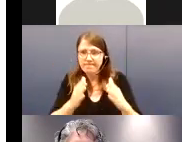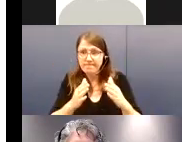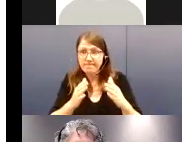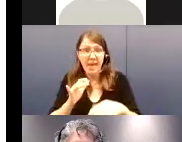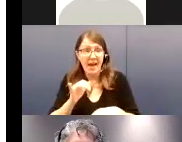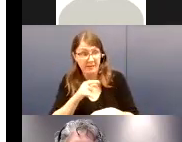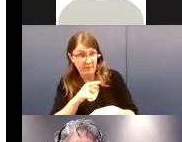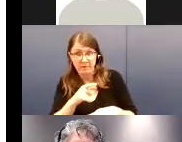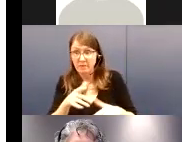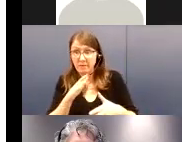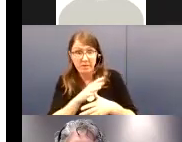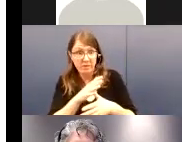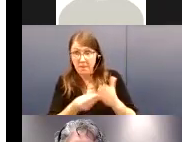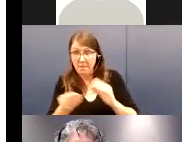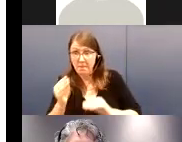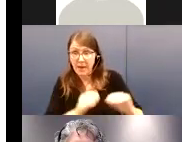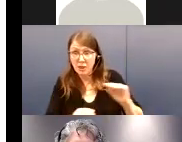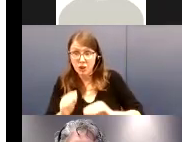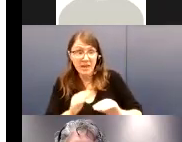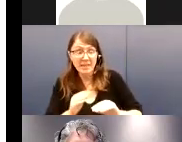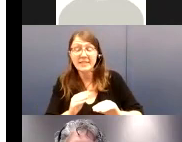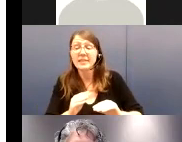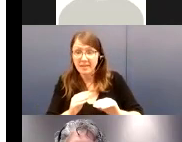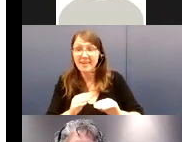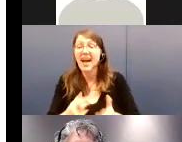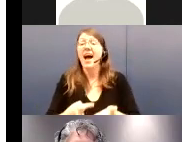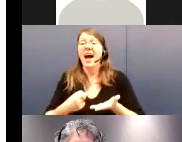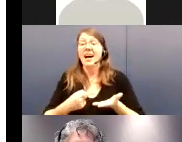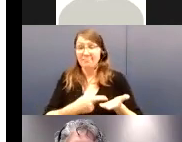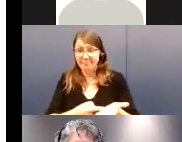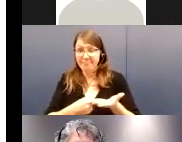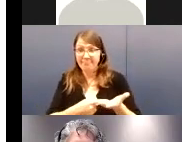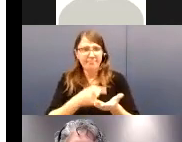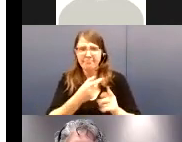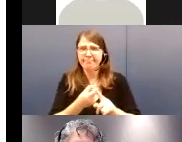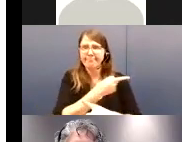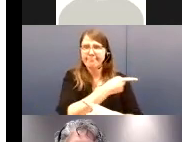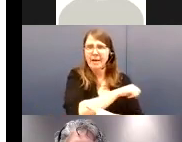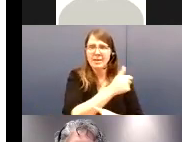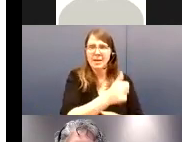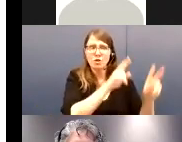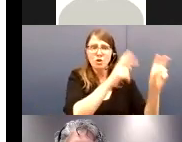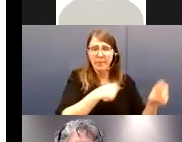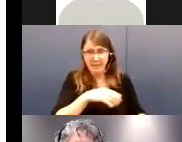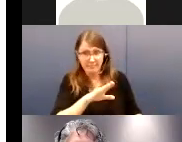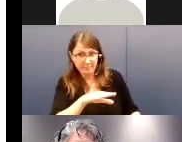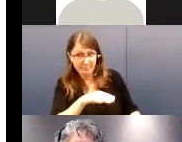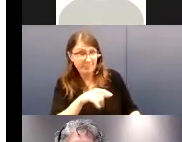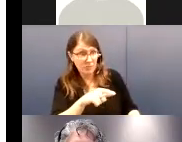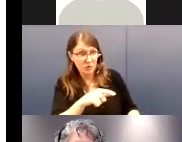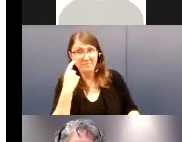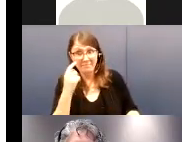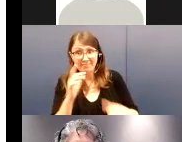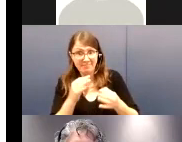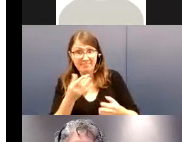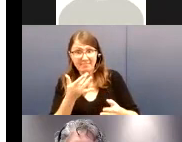going to say, this is super important. It sounds really important. Do you want to keep having this conversation and put the other stuff on the back burner, or do you want to flip it? What